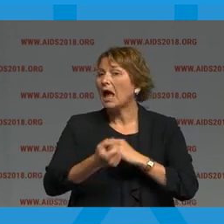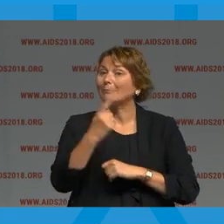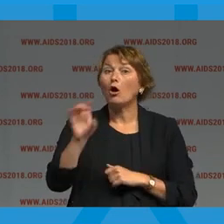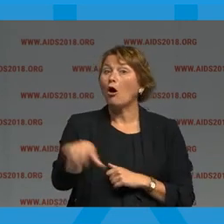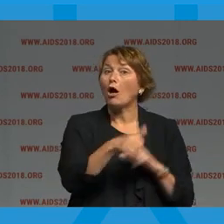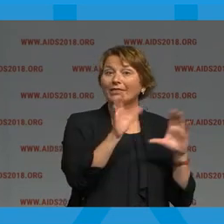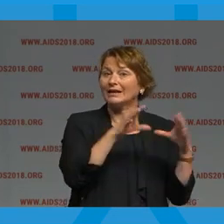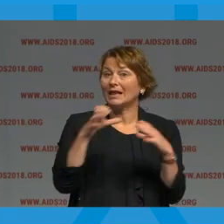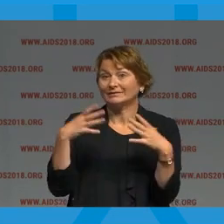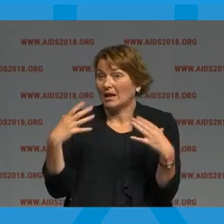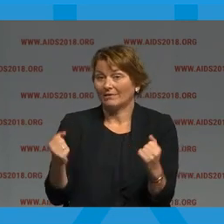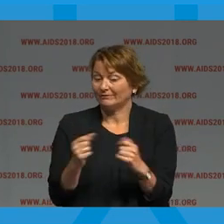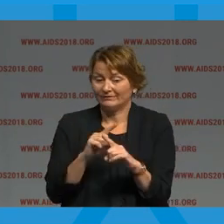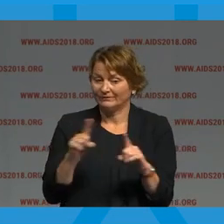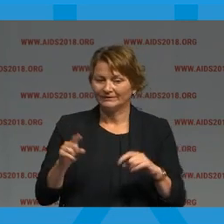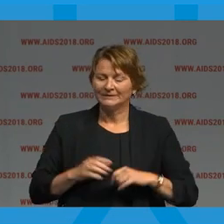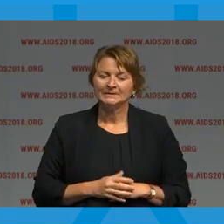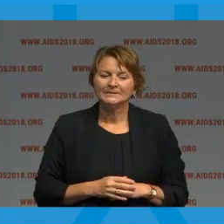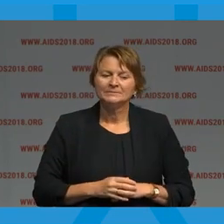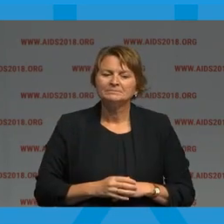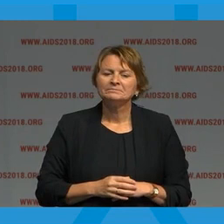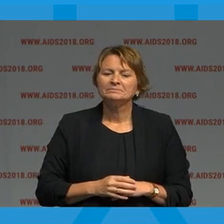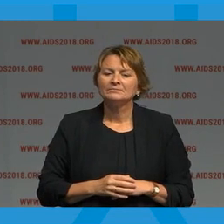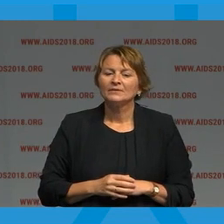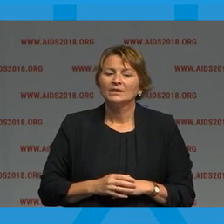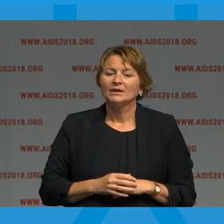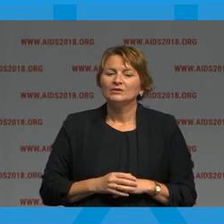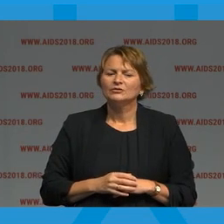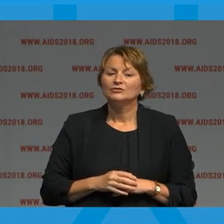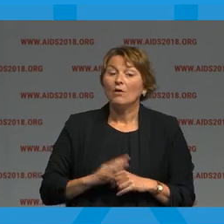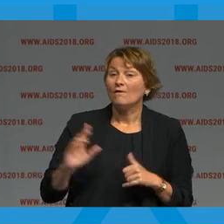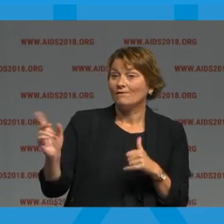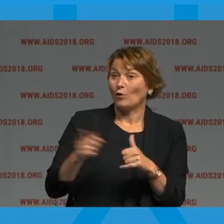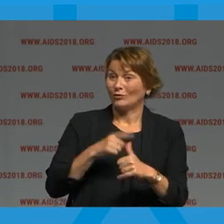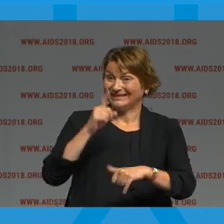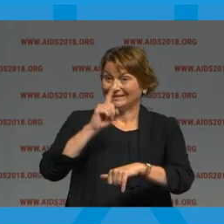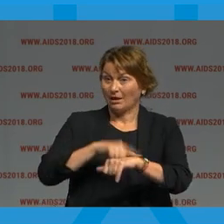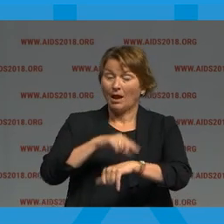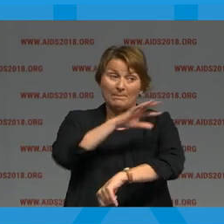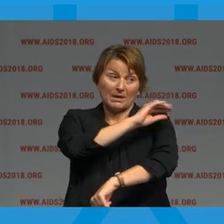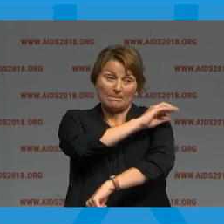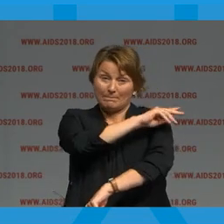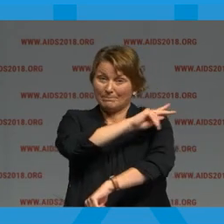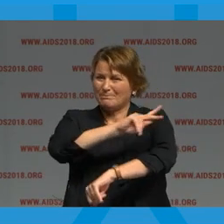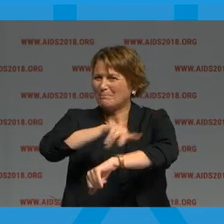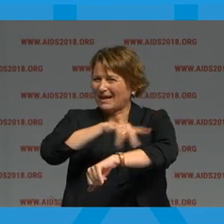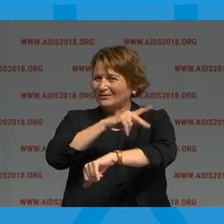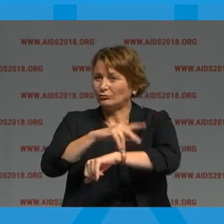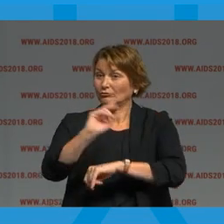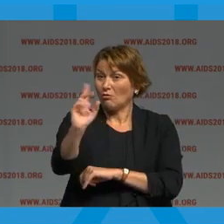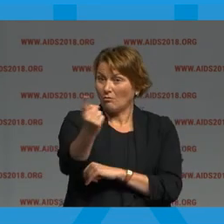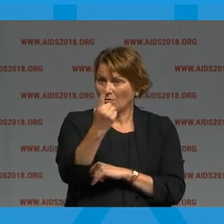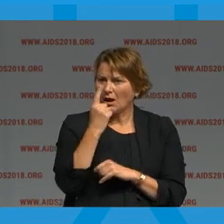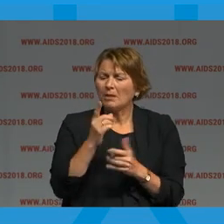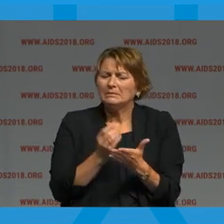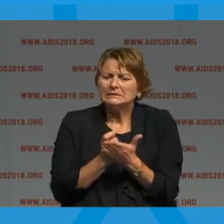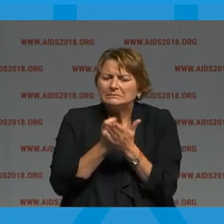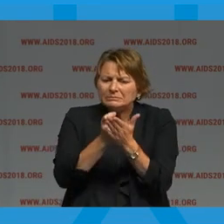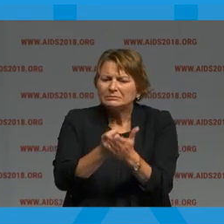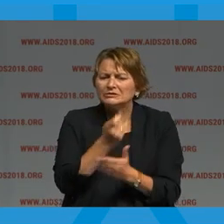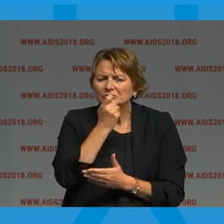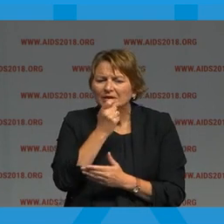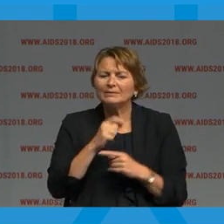class. So in treatment-naive patients, there are trials that shows us that this is true. Raltegravir has been shown to be non-inferior